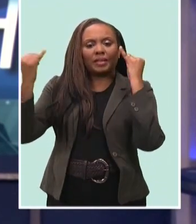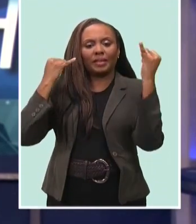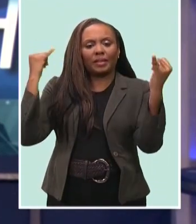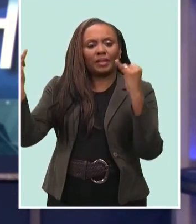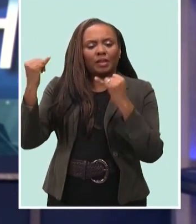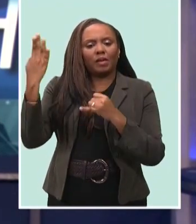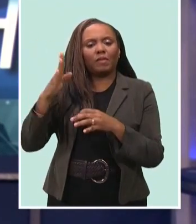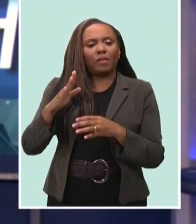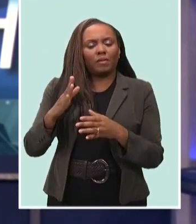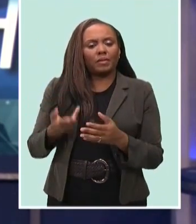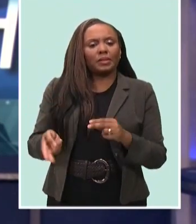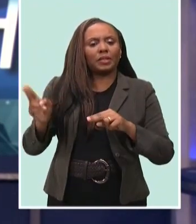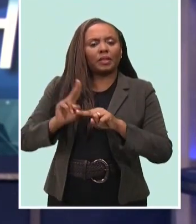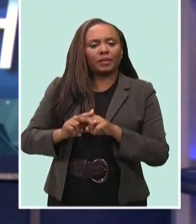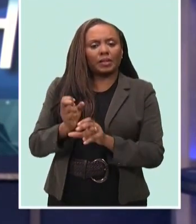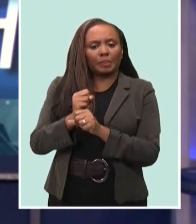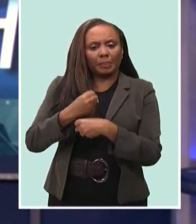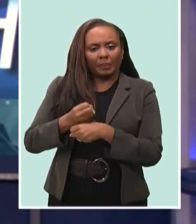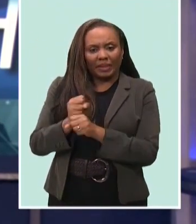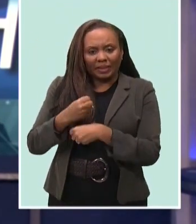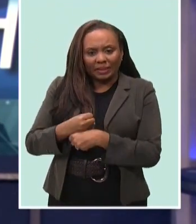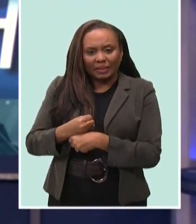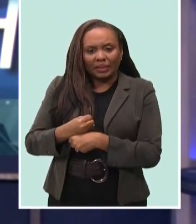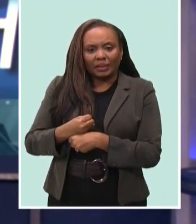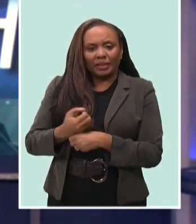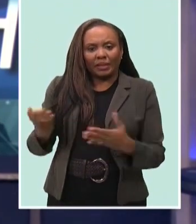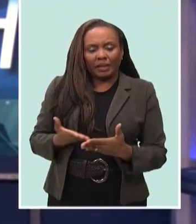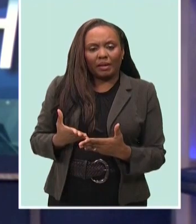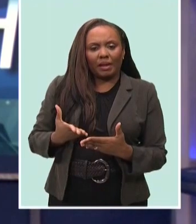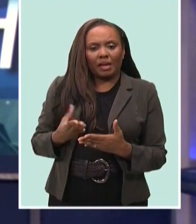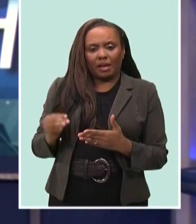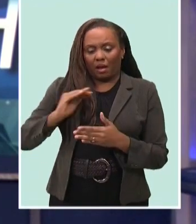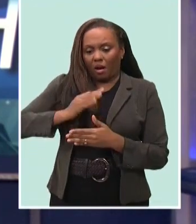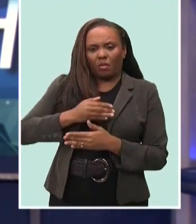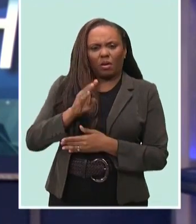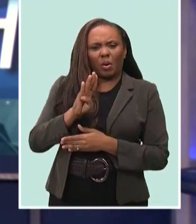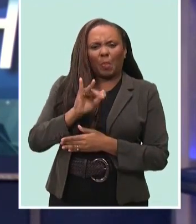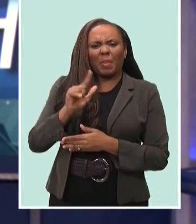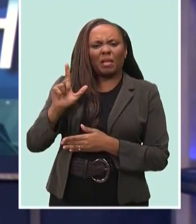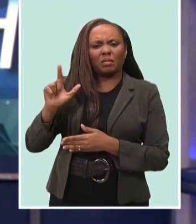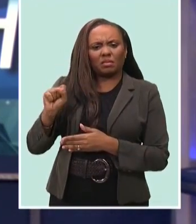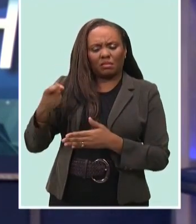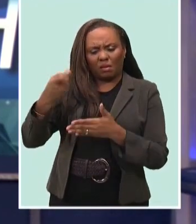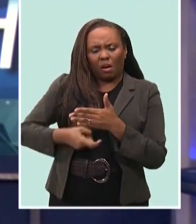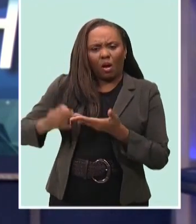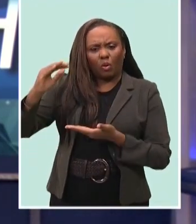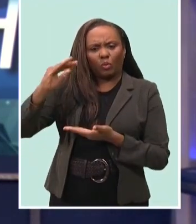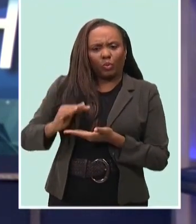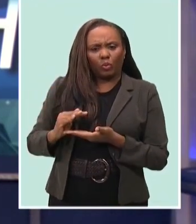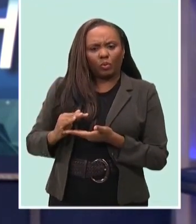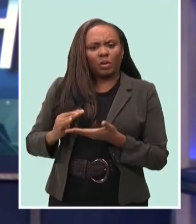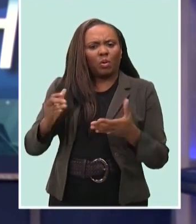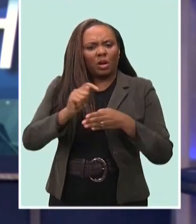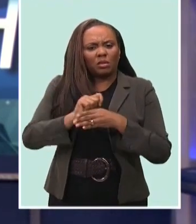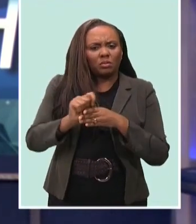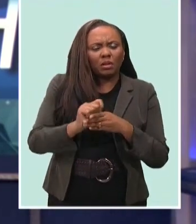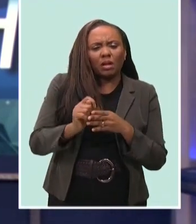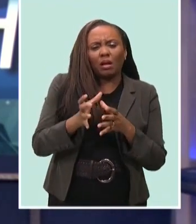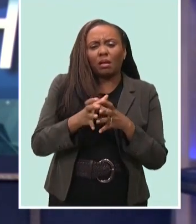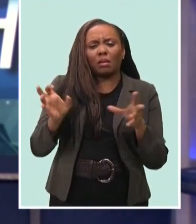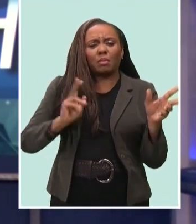to increase production and lower the import bill. It will involve, among other things, the training of thousands of Barbadians in all areas